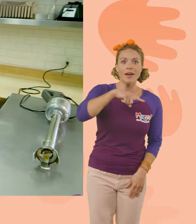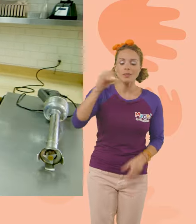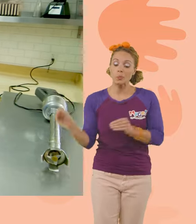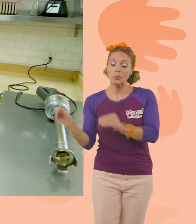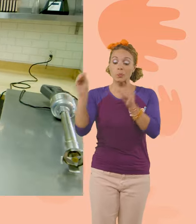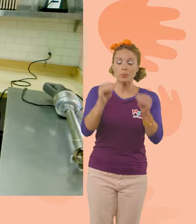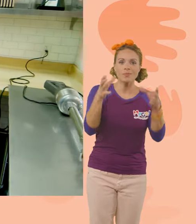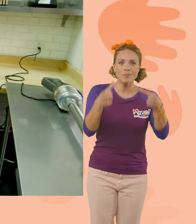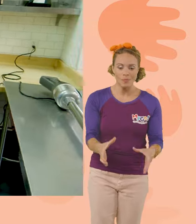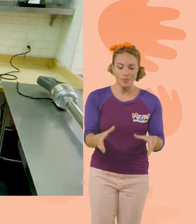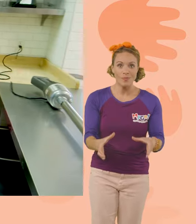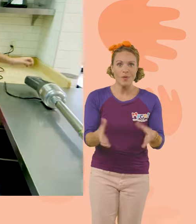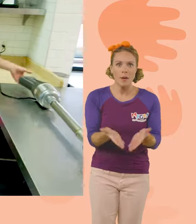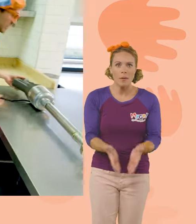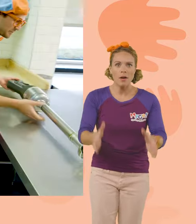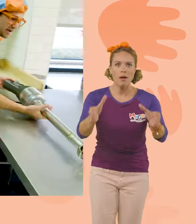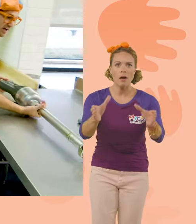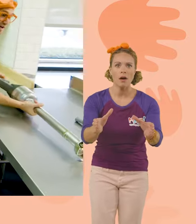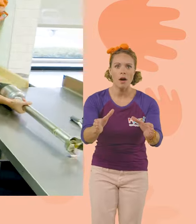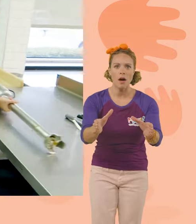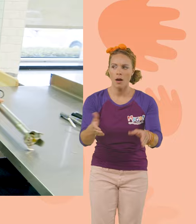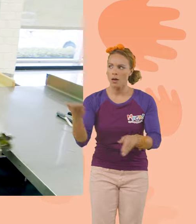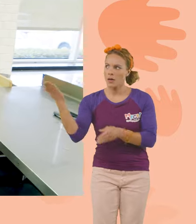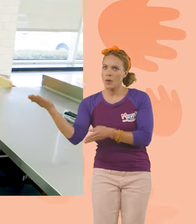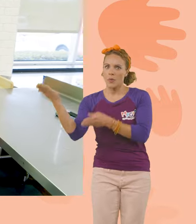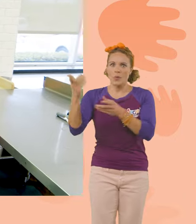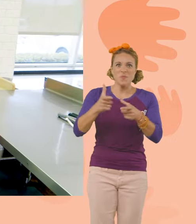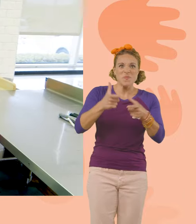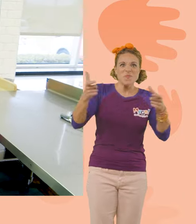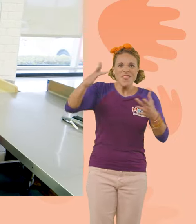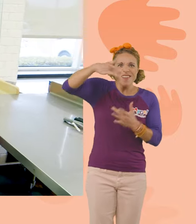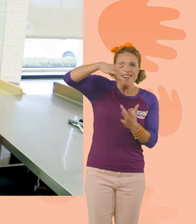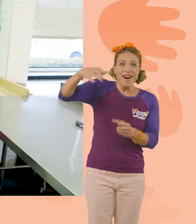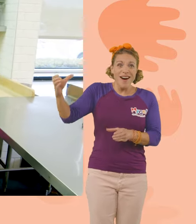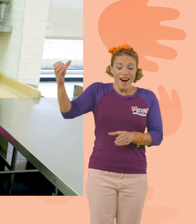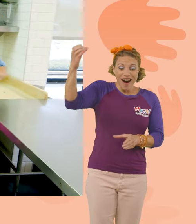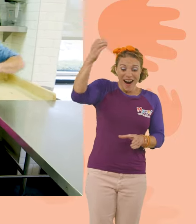whoa, right here. You take the big blender, whoa,